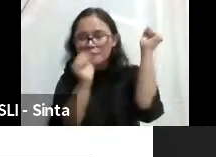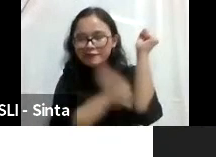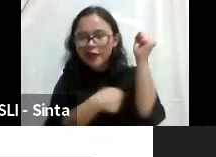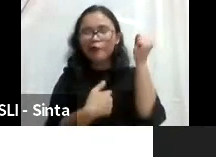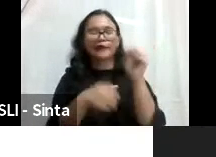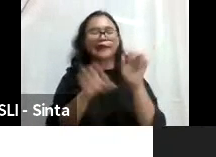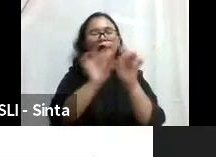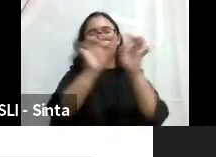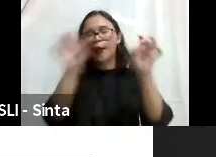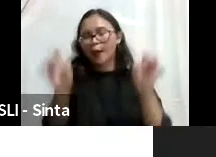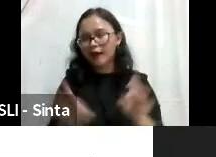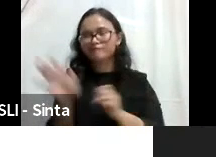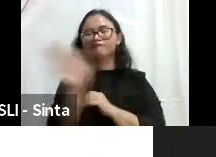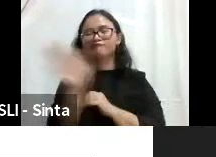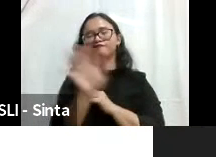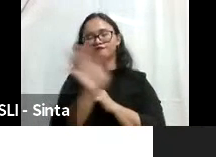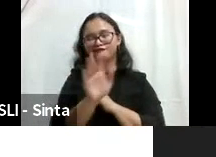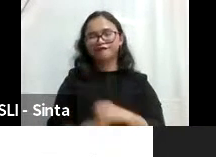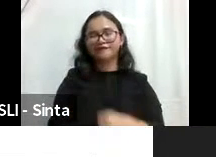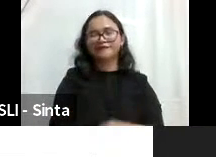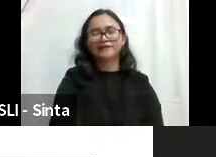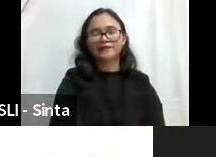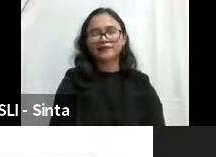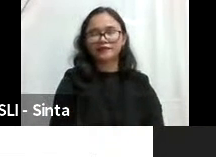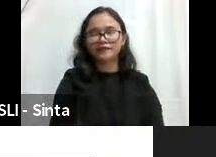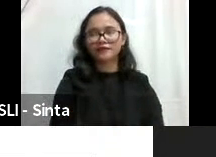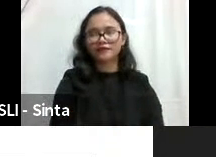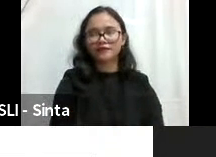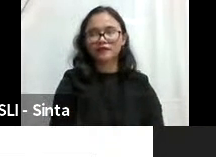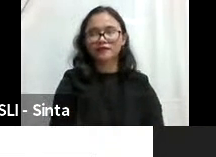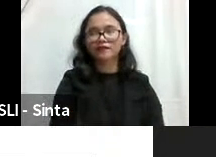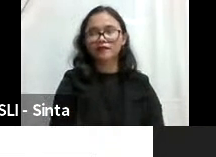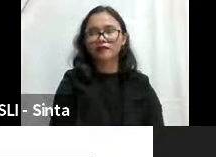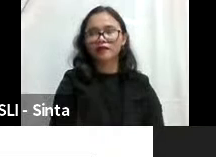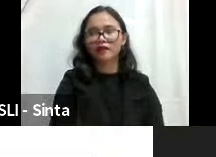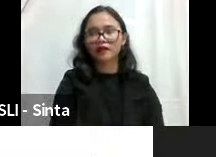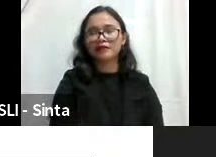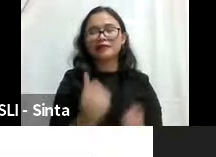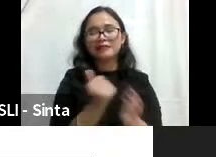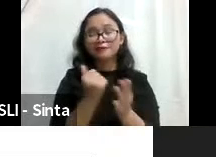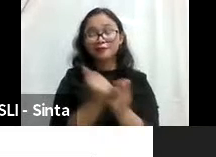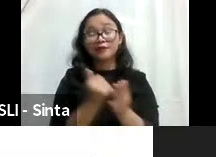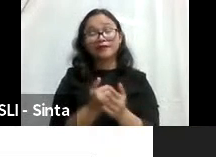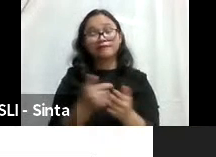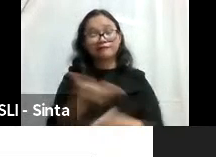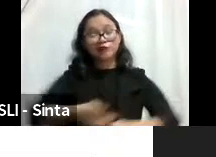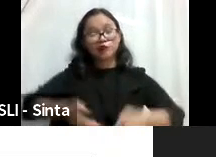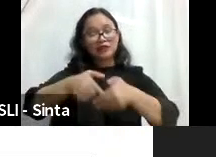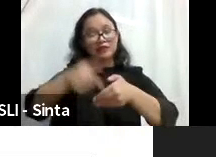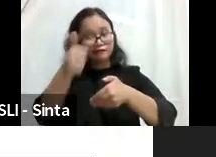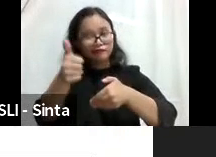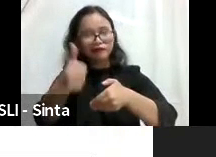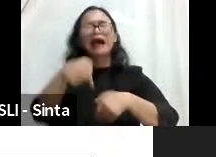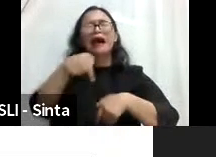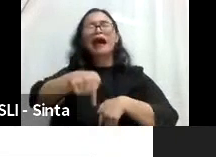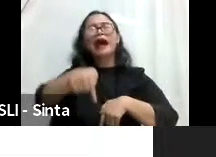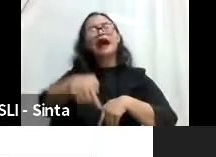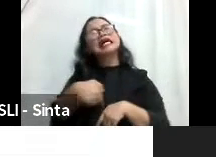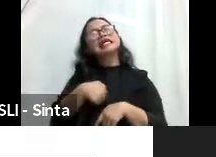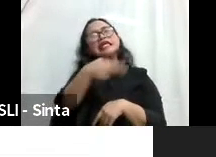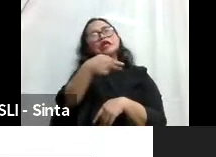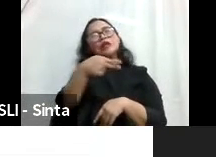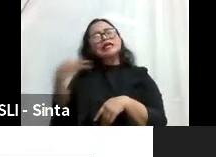are very practical tools and that of course leads me to Indonesia in particular